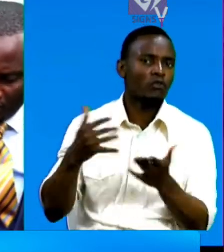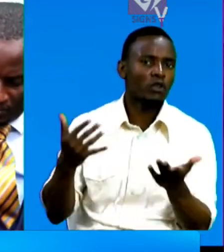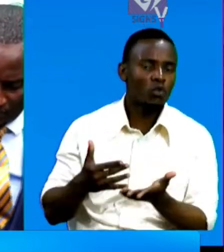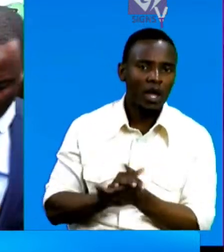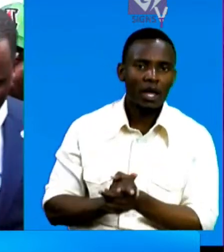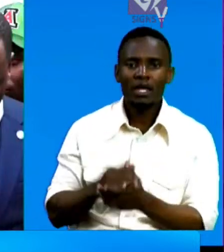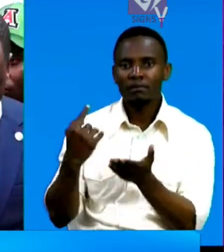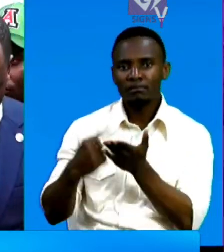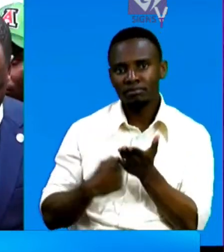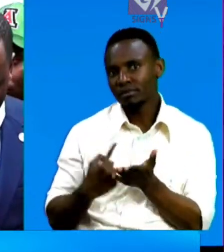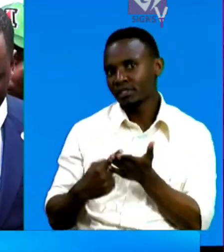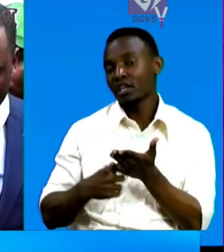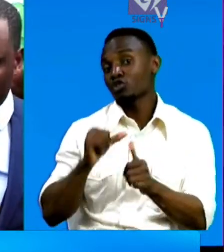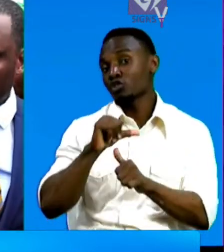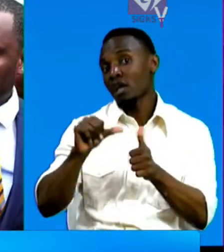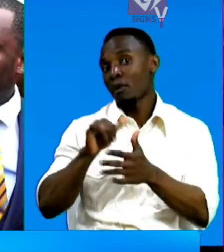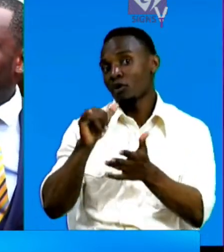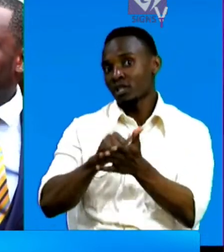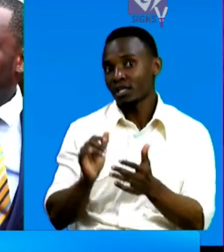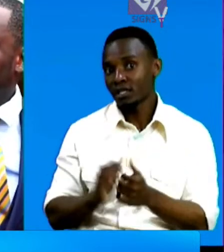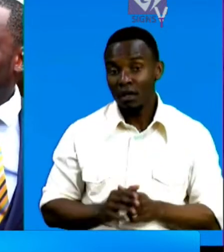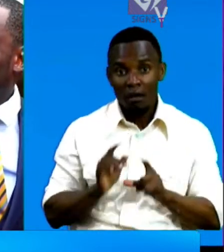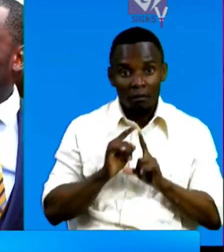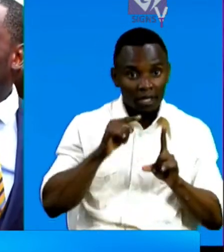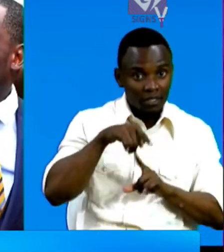this, they lay them off,